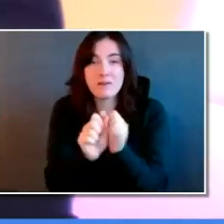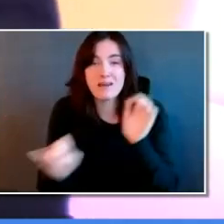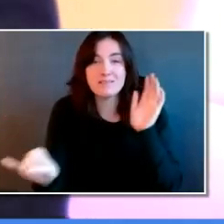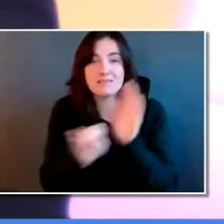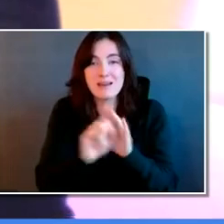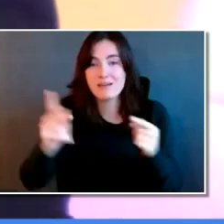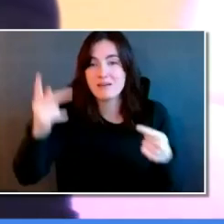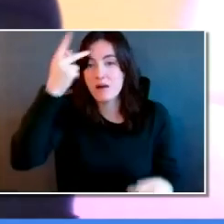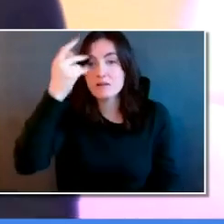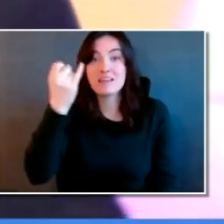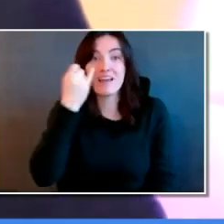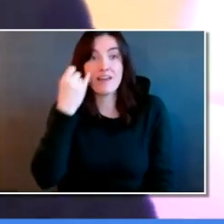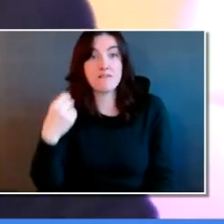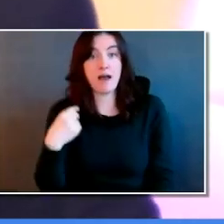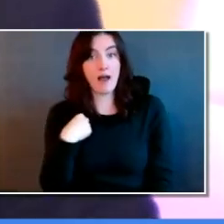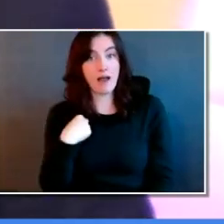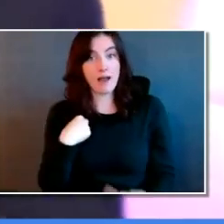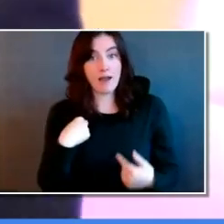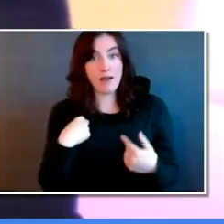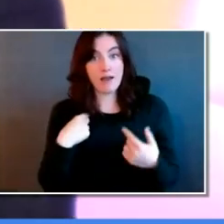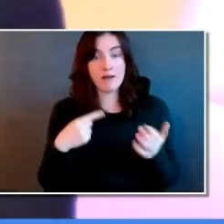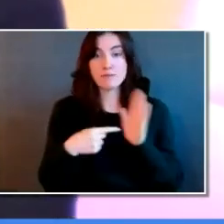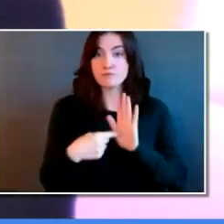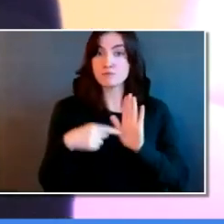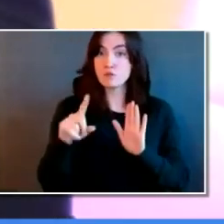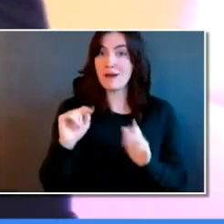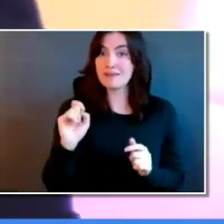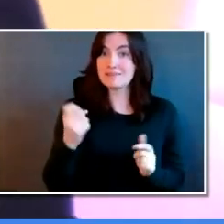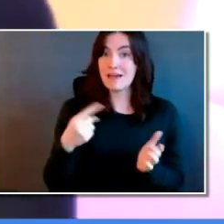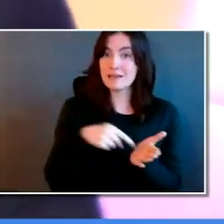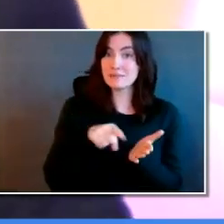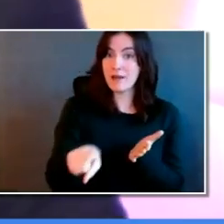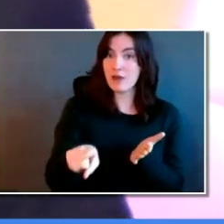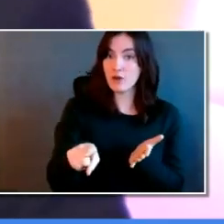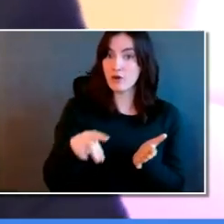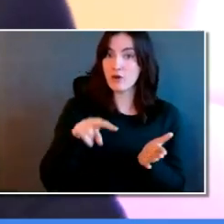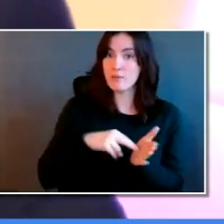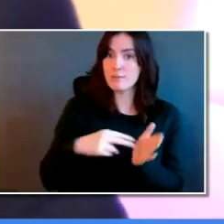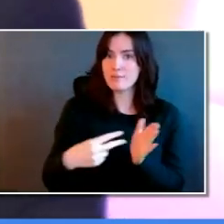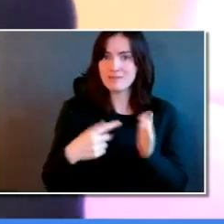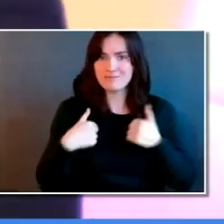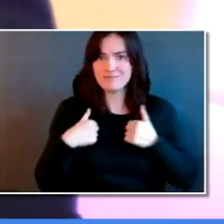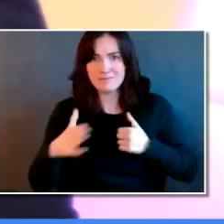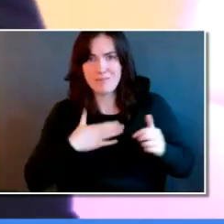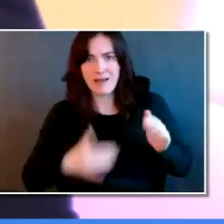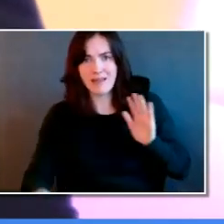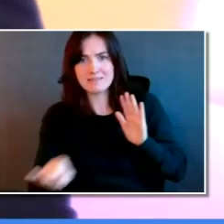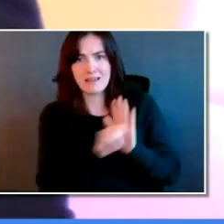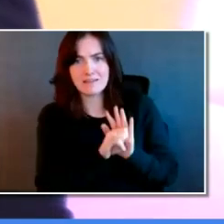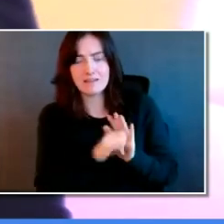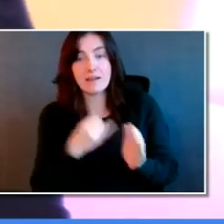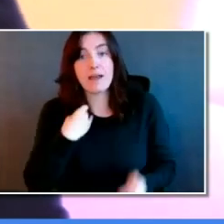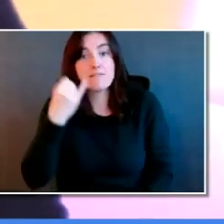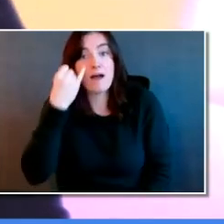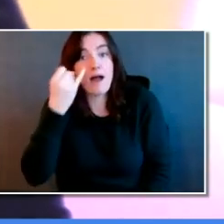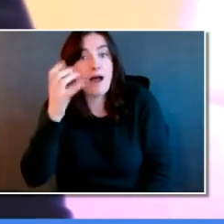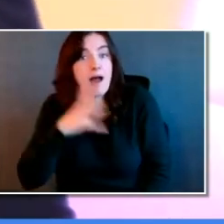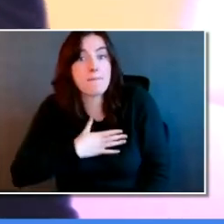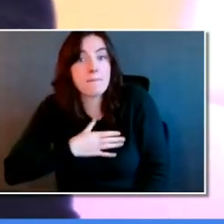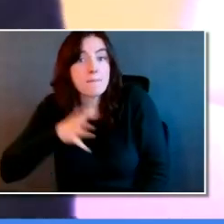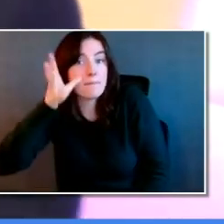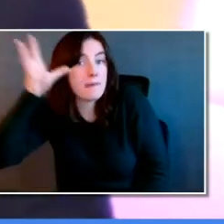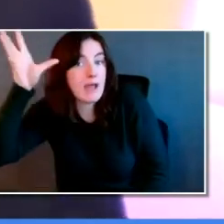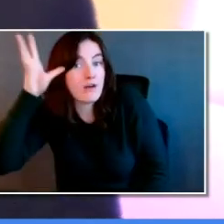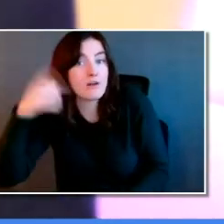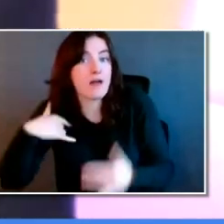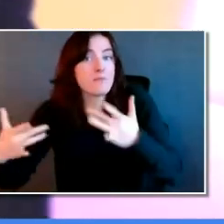to you as a taxpayer, I am appealing to an identity. If I appeal to you as a parent worried about schools in